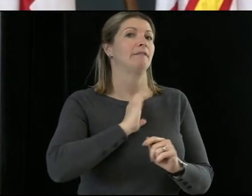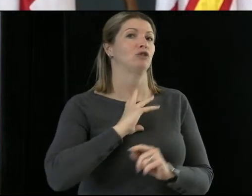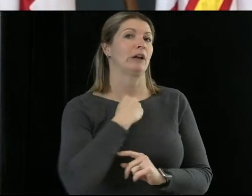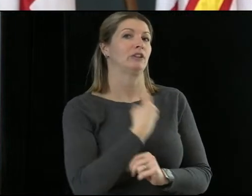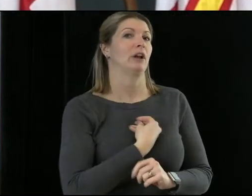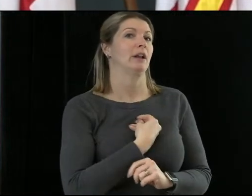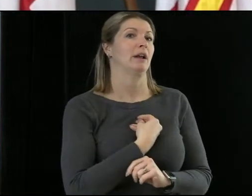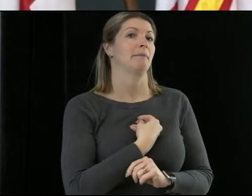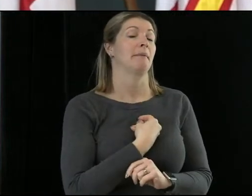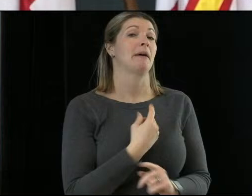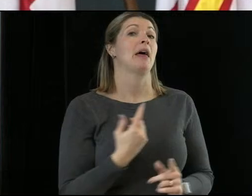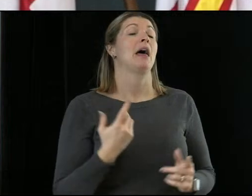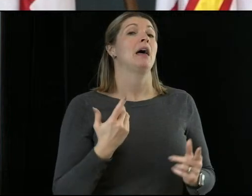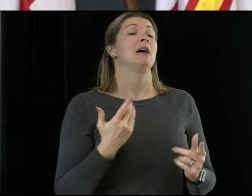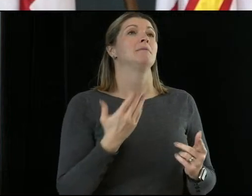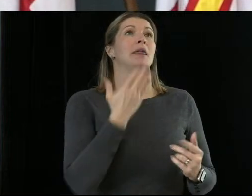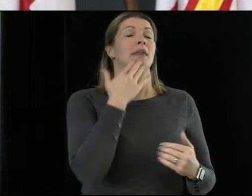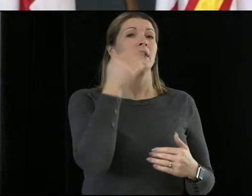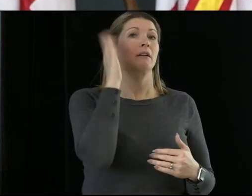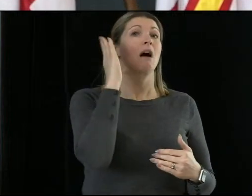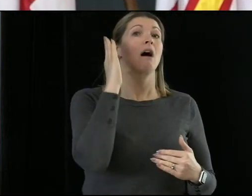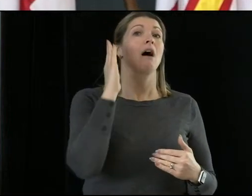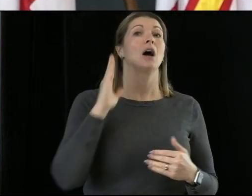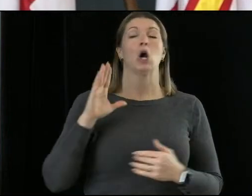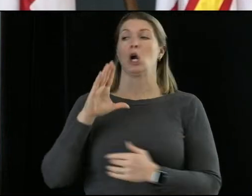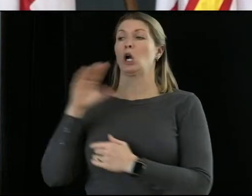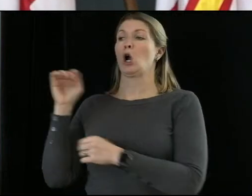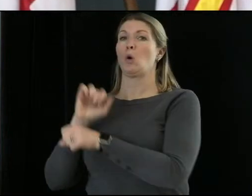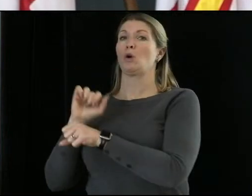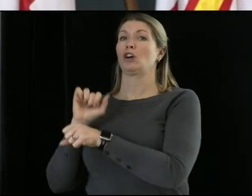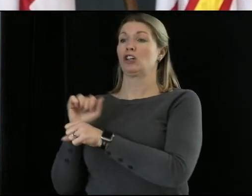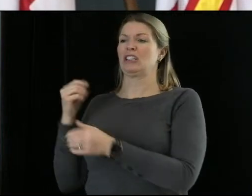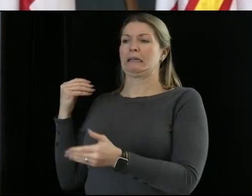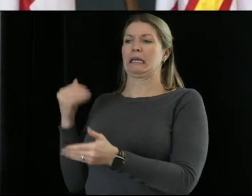Thankfully, my colleagues heard the commotion and were close by.